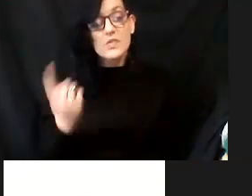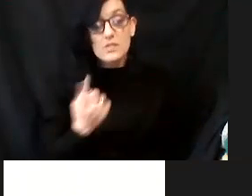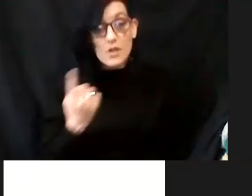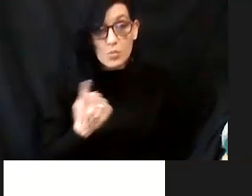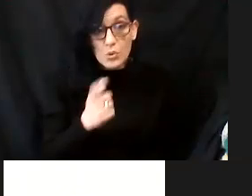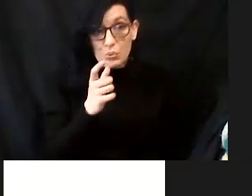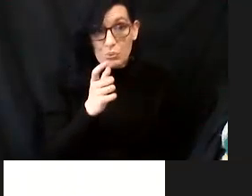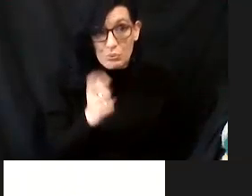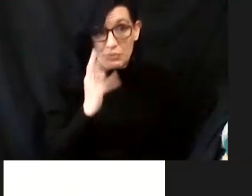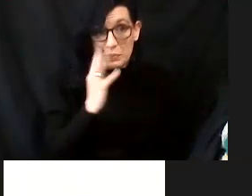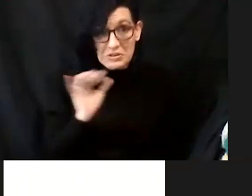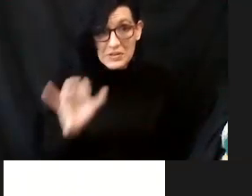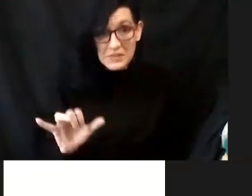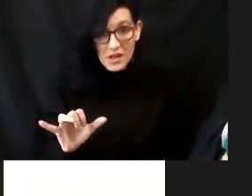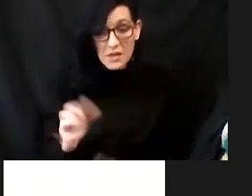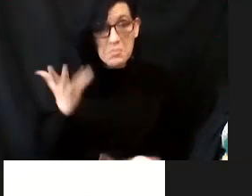loan discharged.